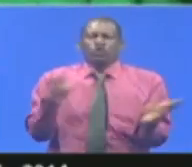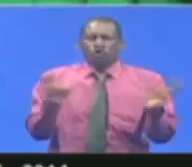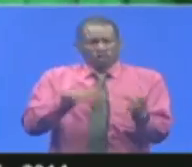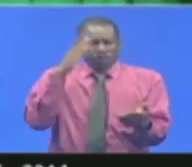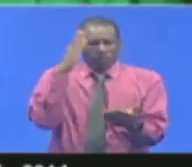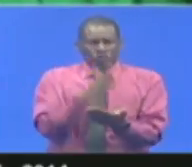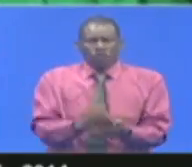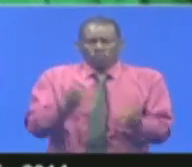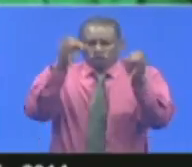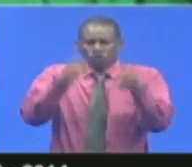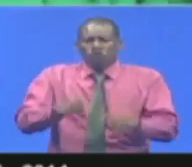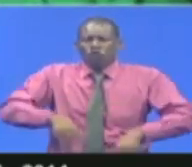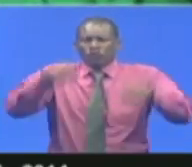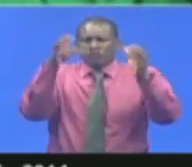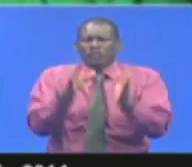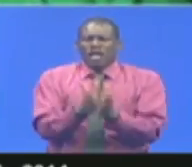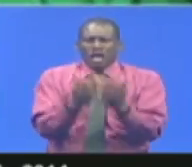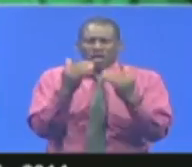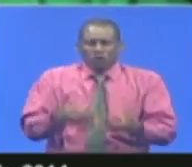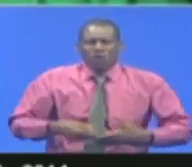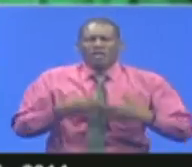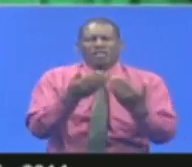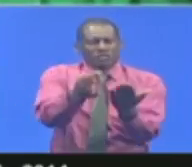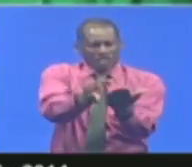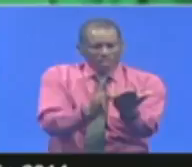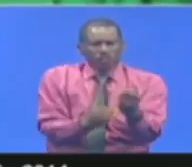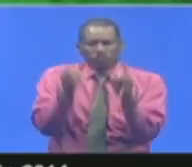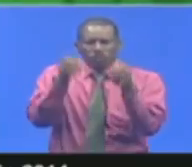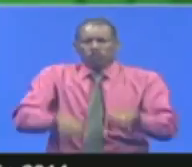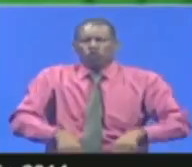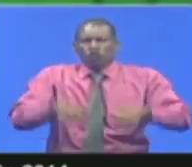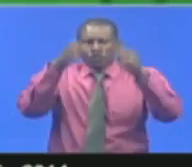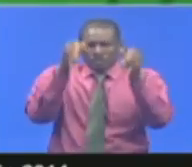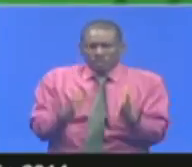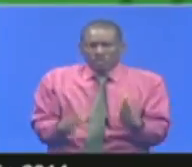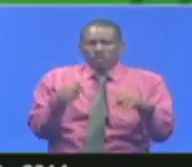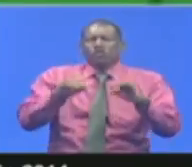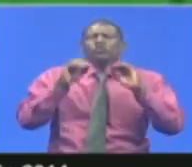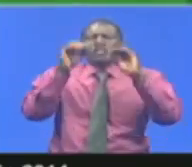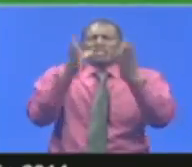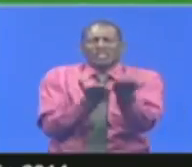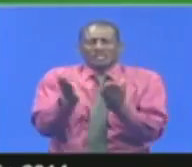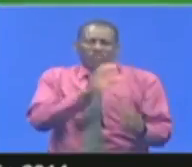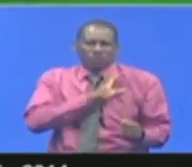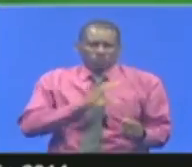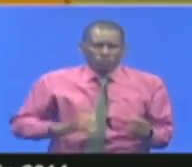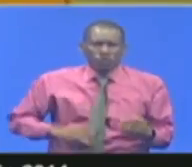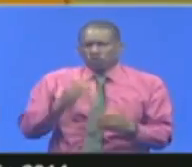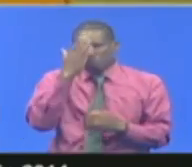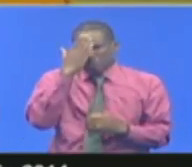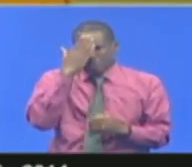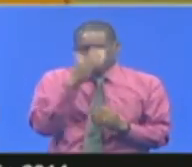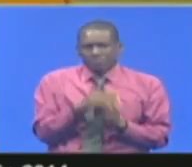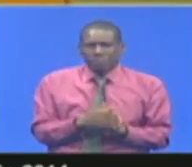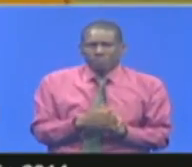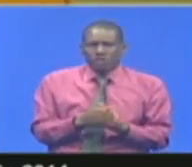the new officials and that it will now forward the list of the new office bearers to the Teachers Service Commission on Monday.